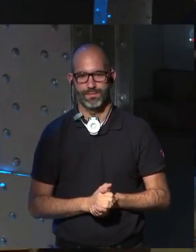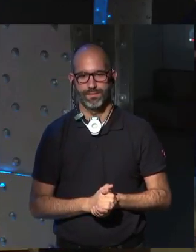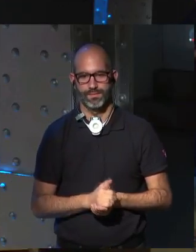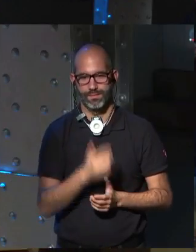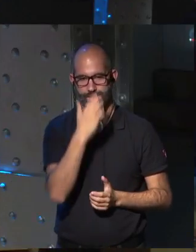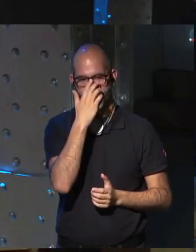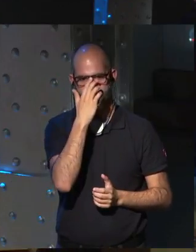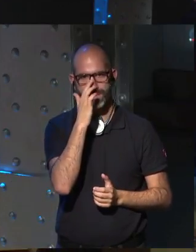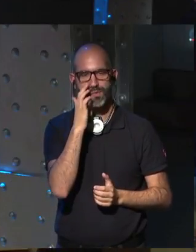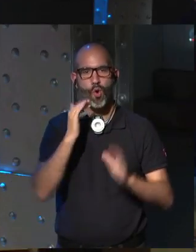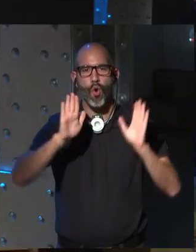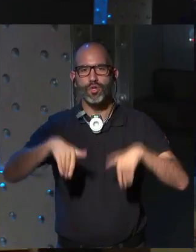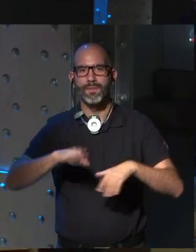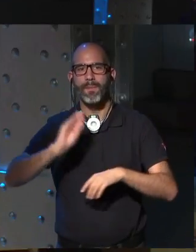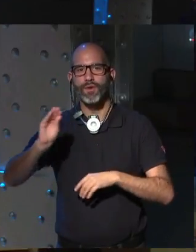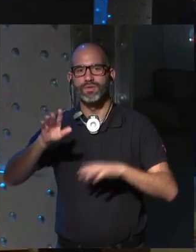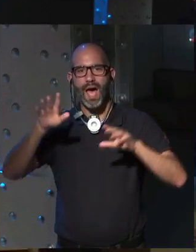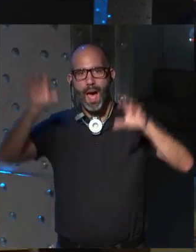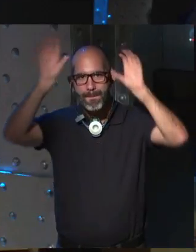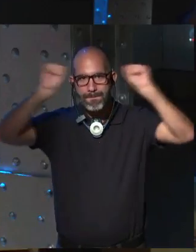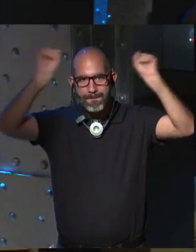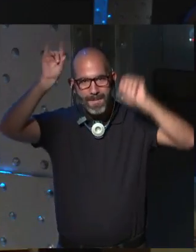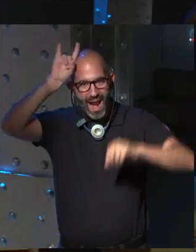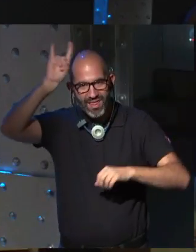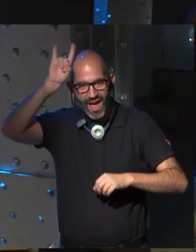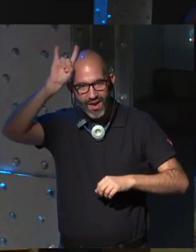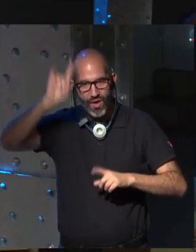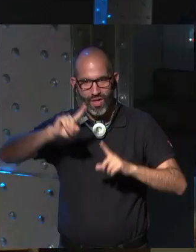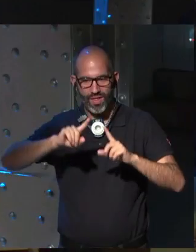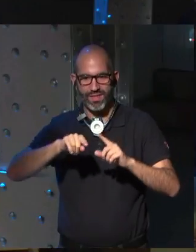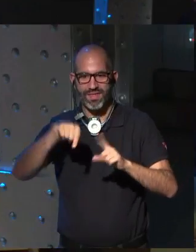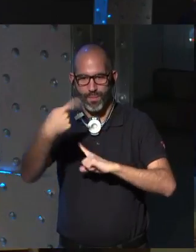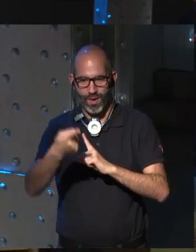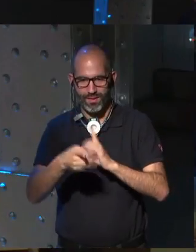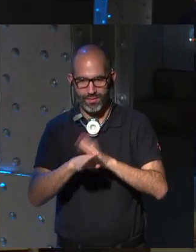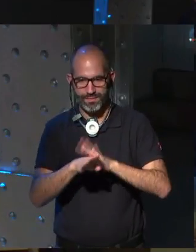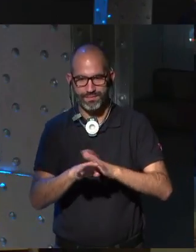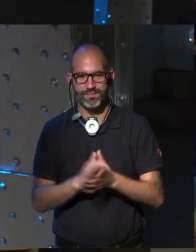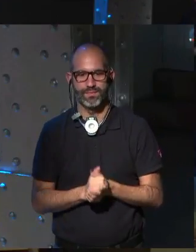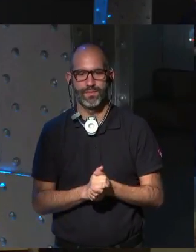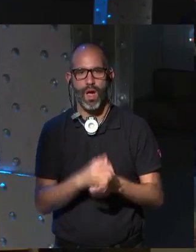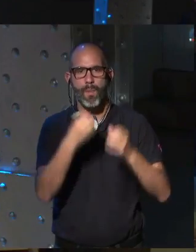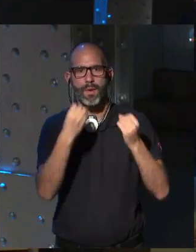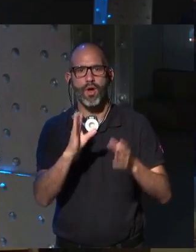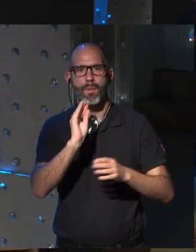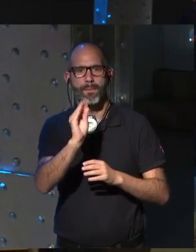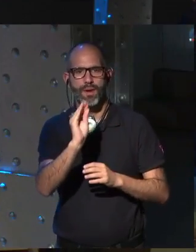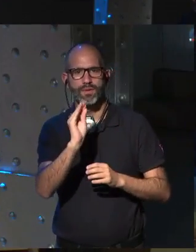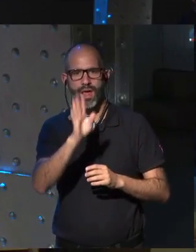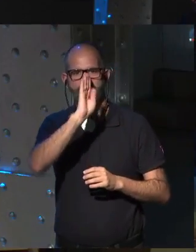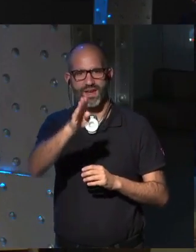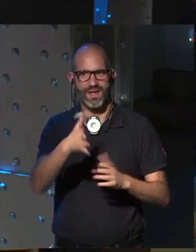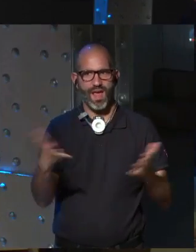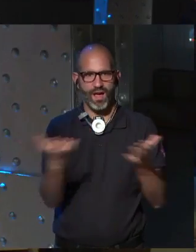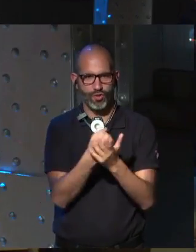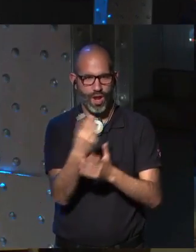Una última pregunta. One last question from our Martians in this block. I'll go back to you after that.